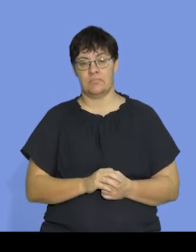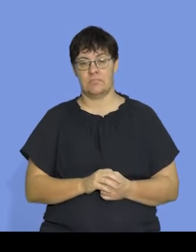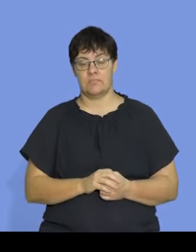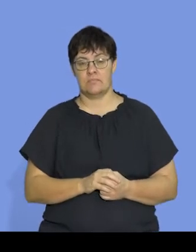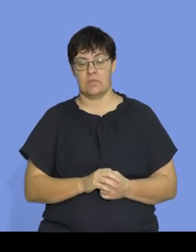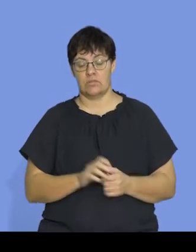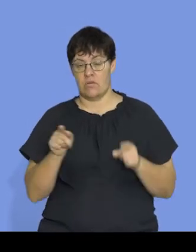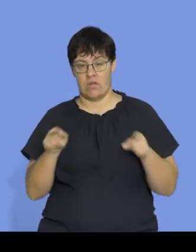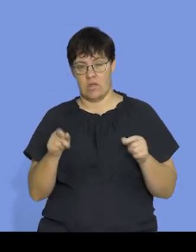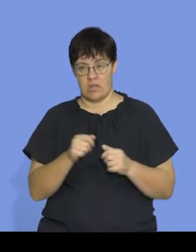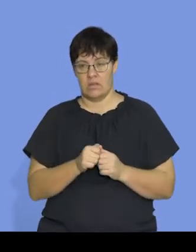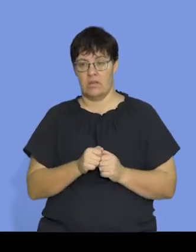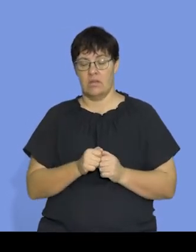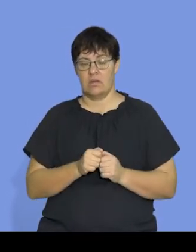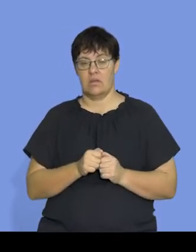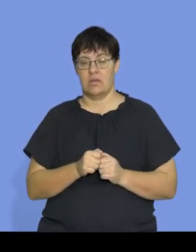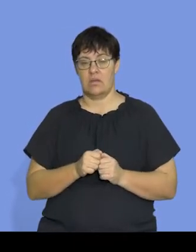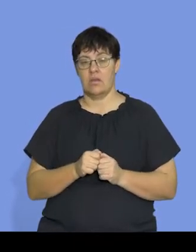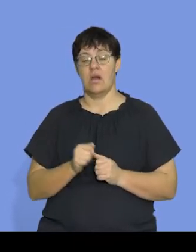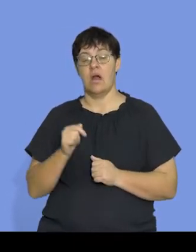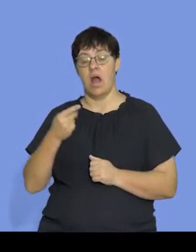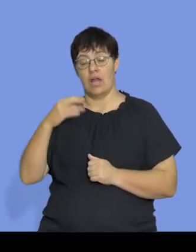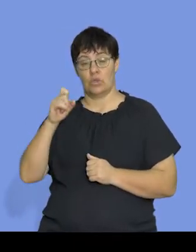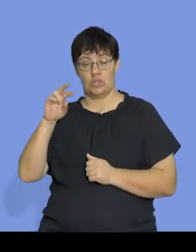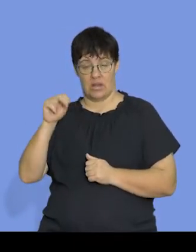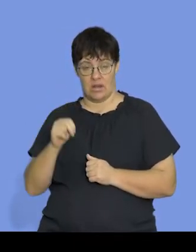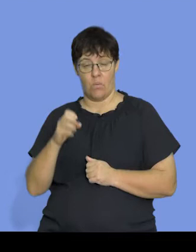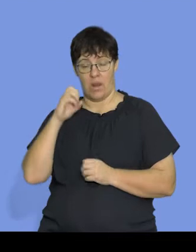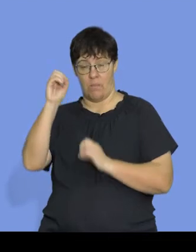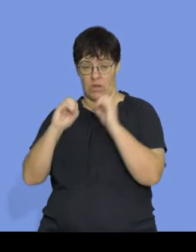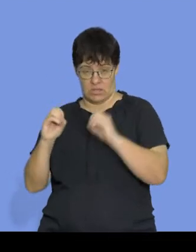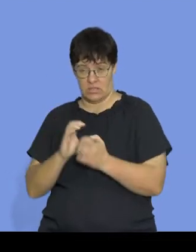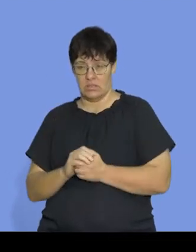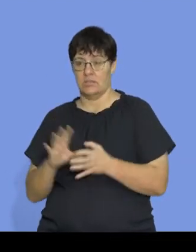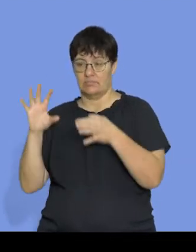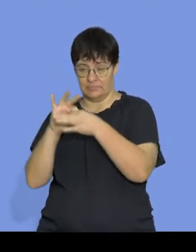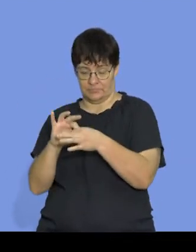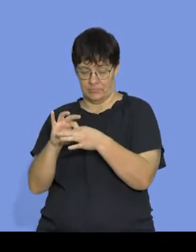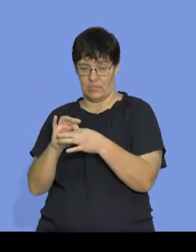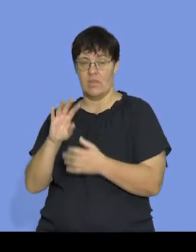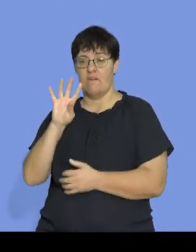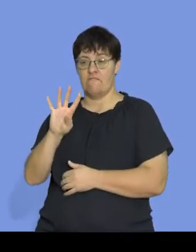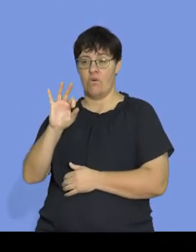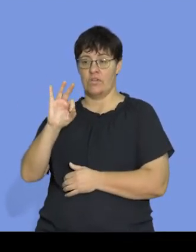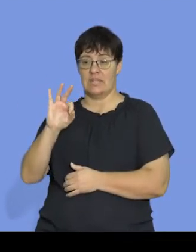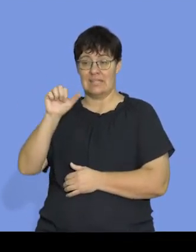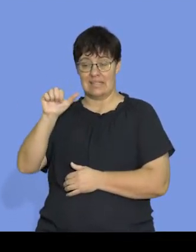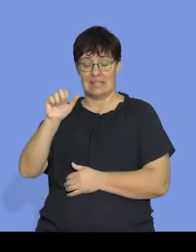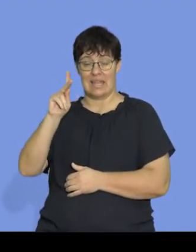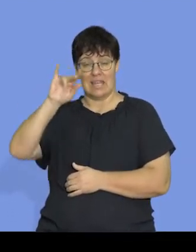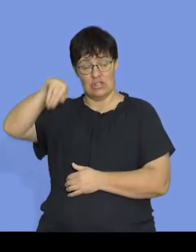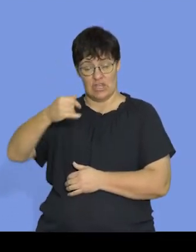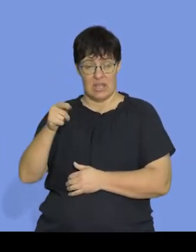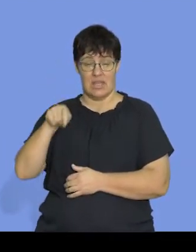two hydrogen atoms in a molecule is, the bond energy is 436 kilojoules per mole. So what does this mean?